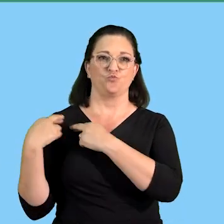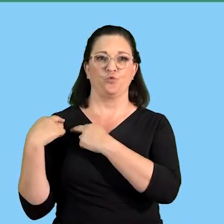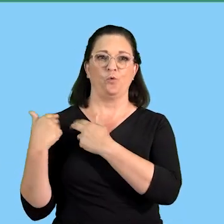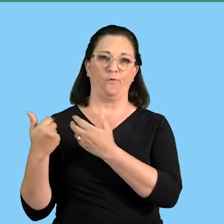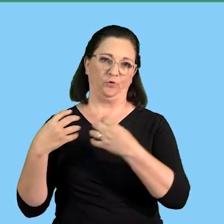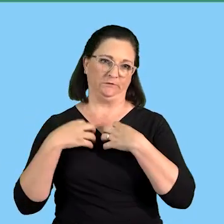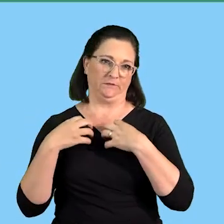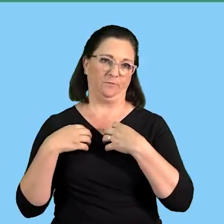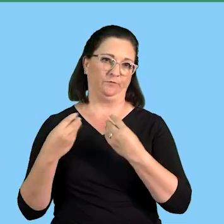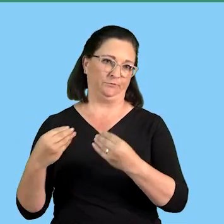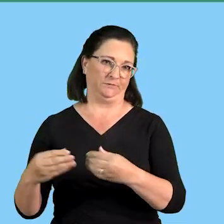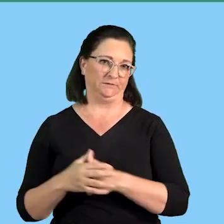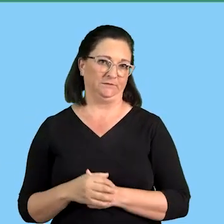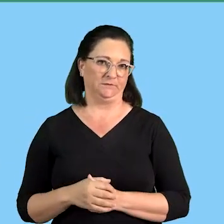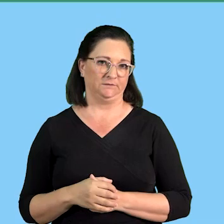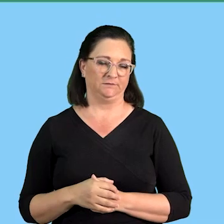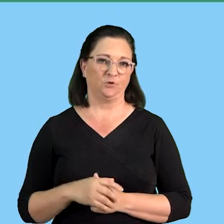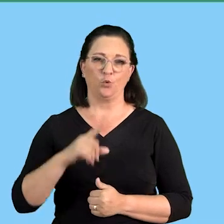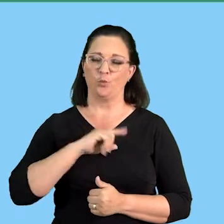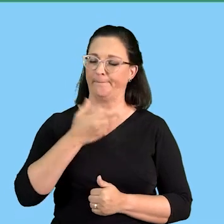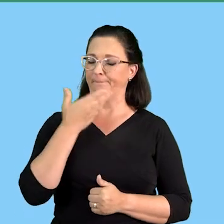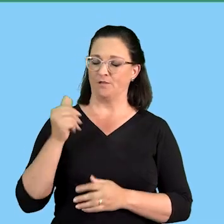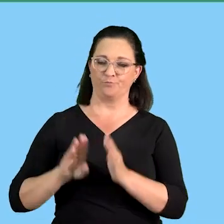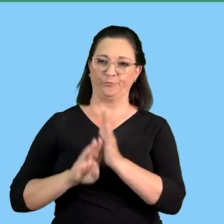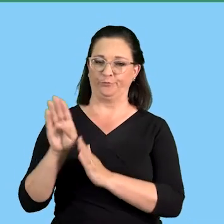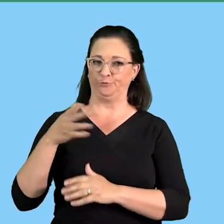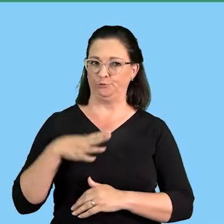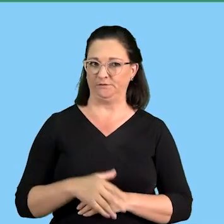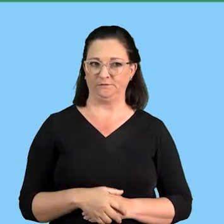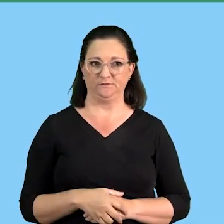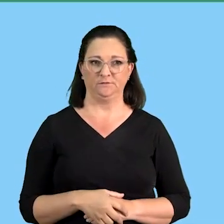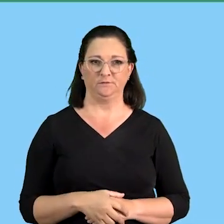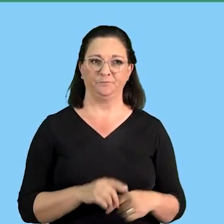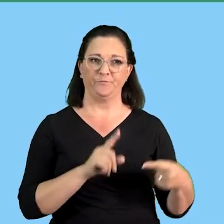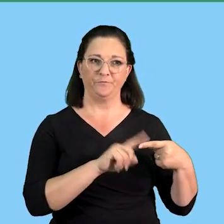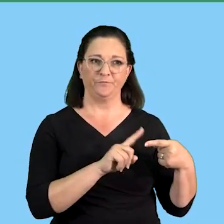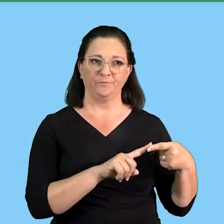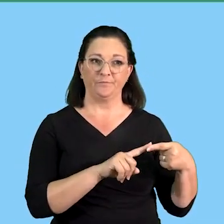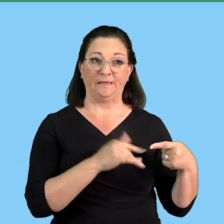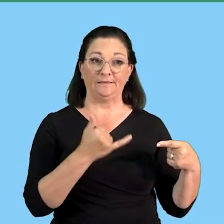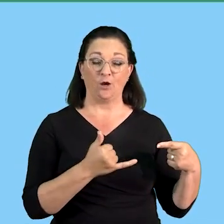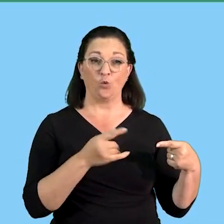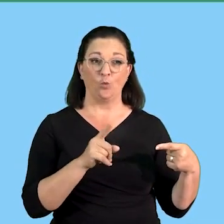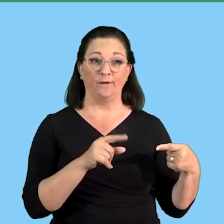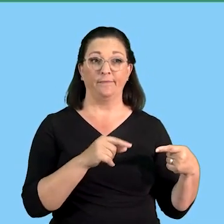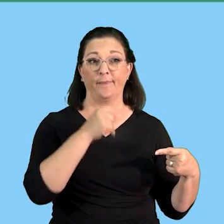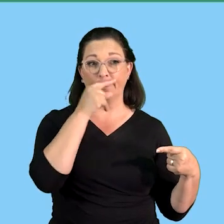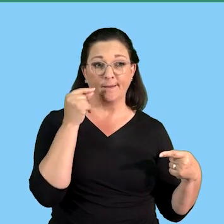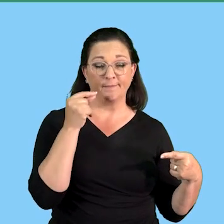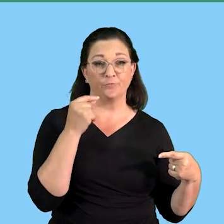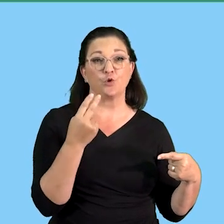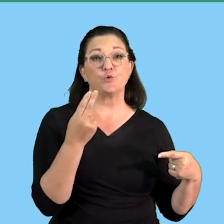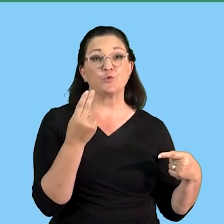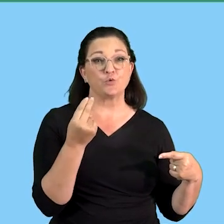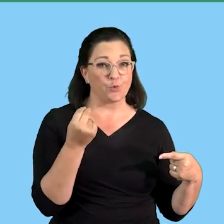the debts of the business to ensure best performance. Now, first question to us is to say, name the new form